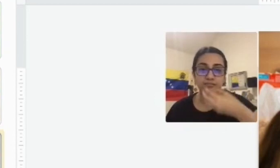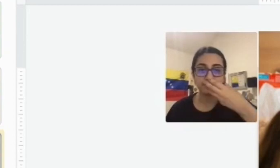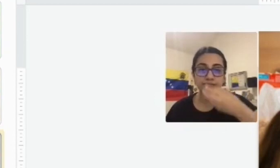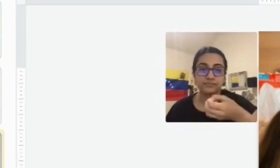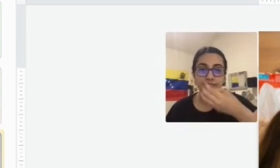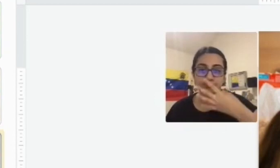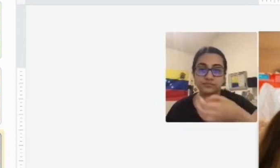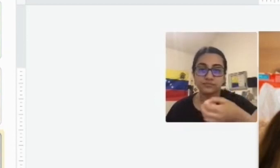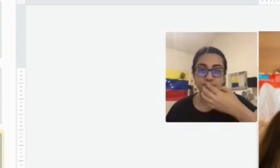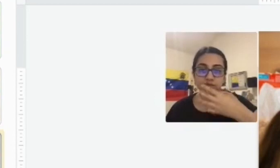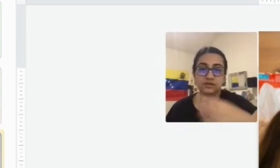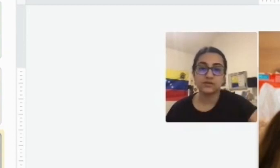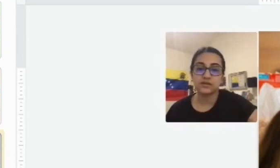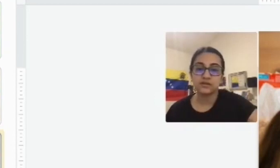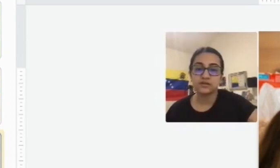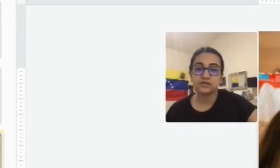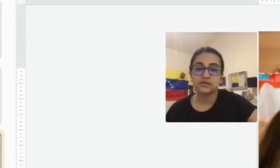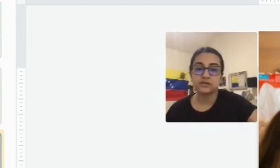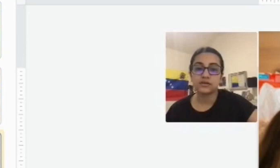eating.